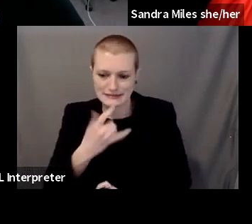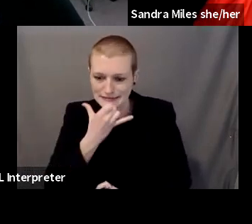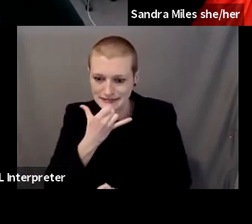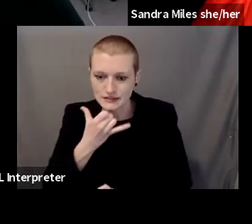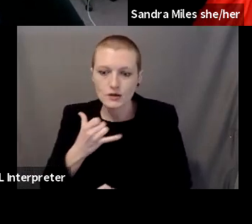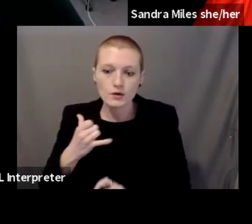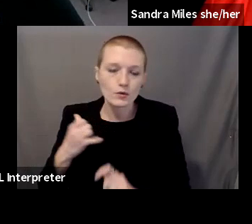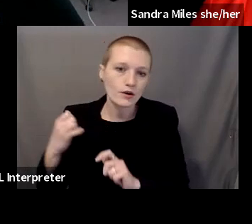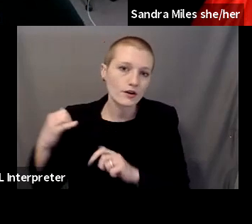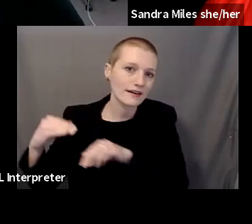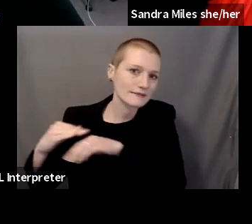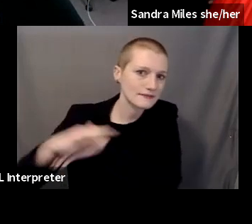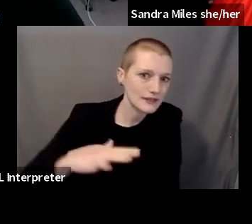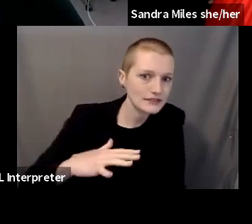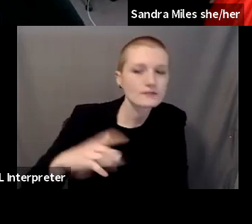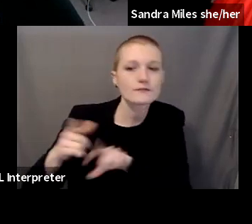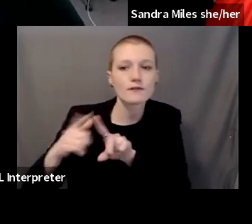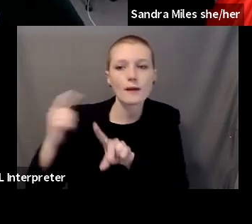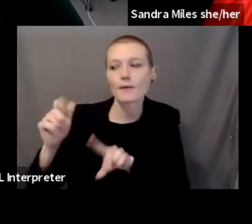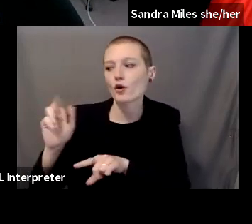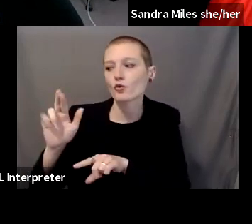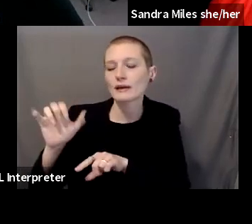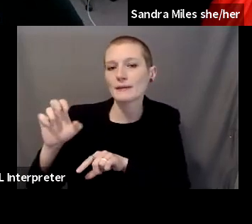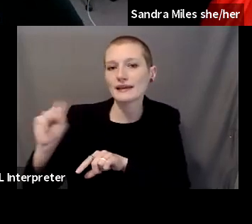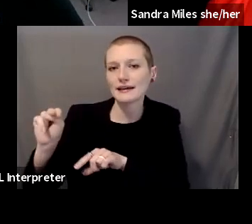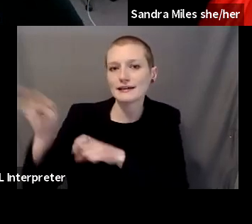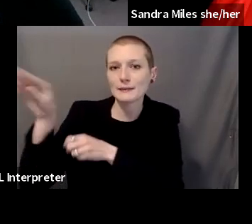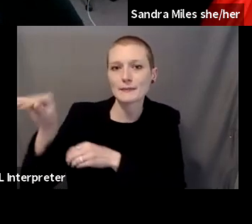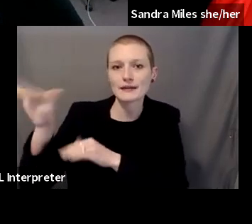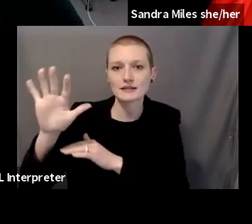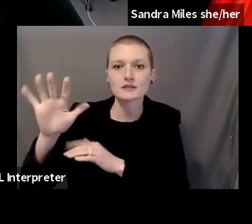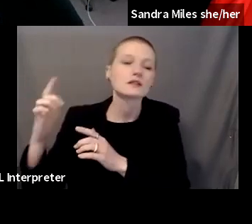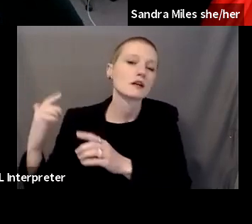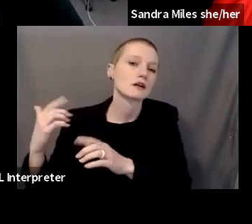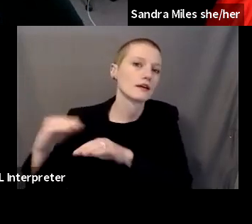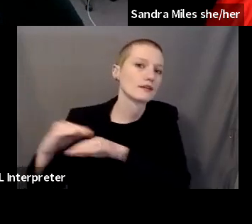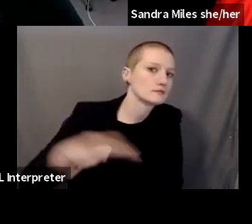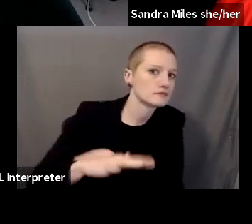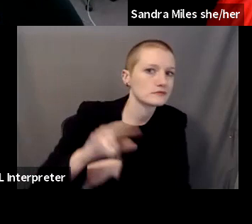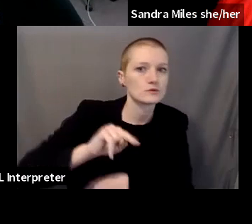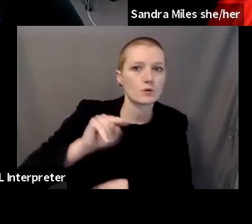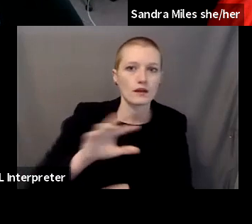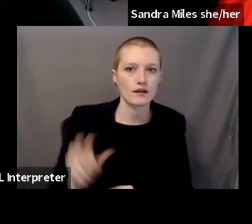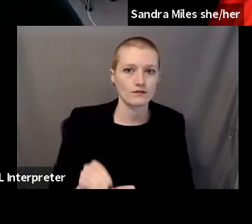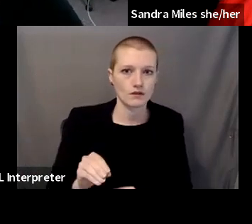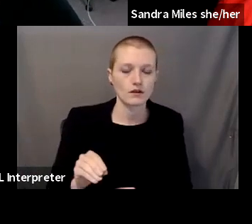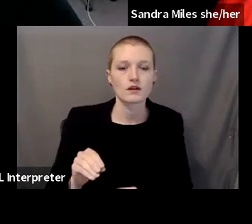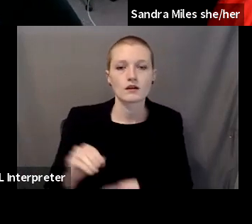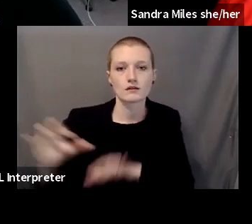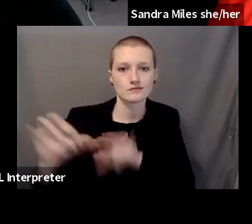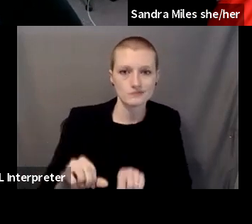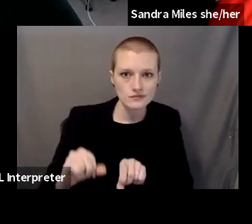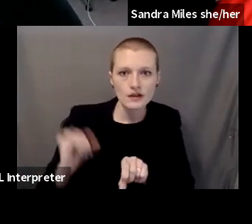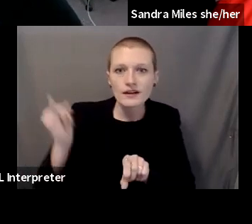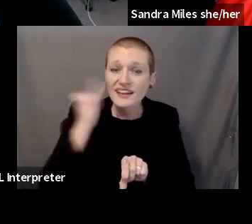from the Arabian Peninsula into Northern Africa. If that's the case, and that outside force was